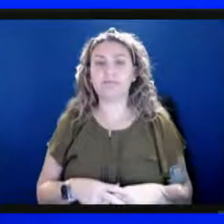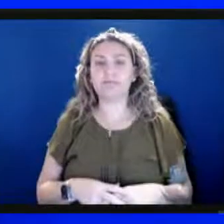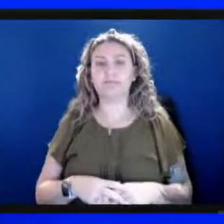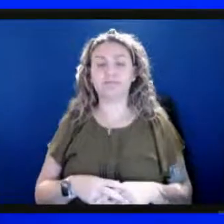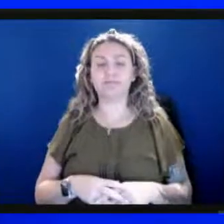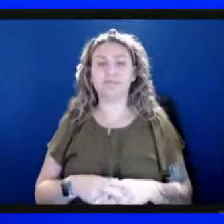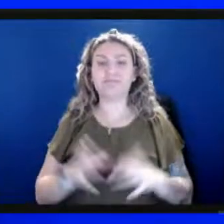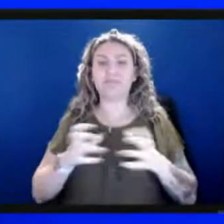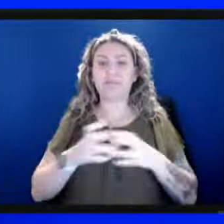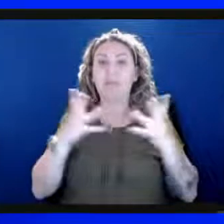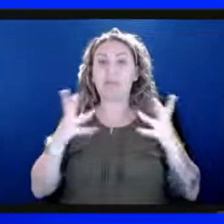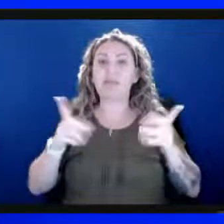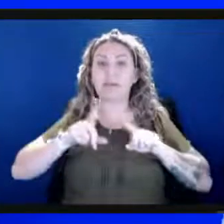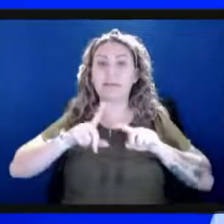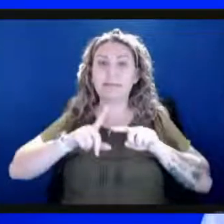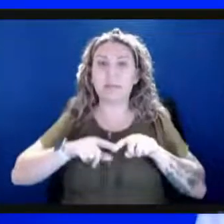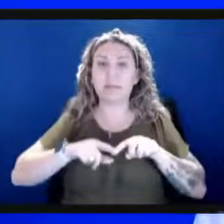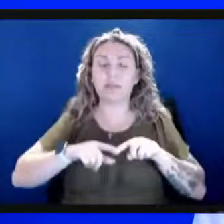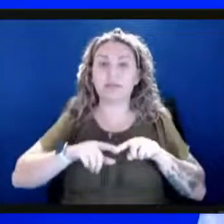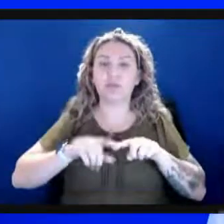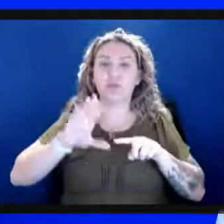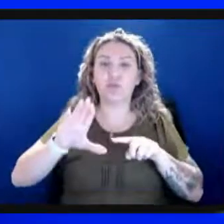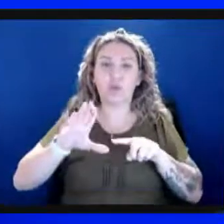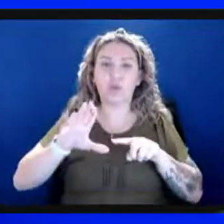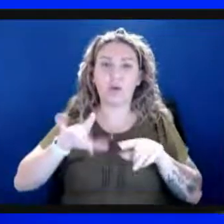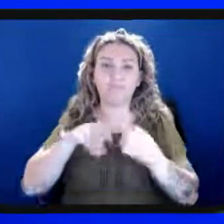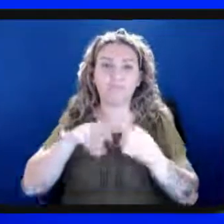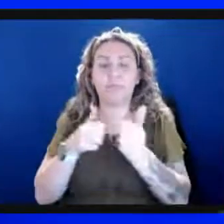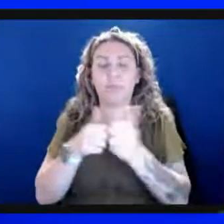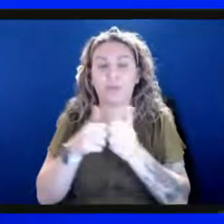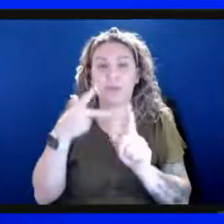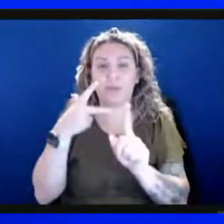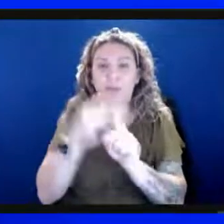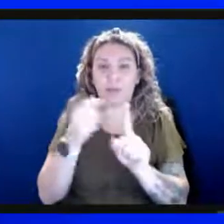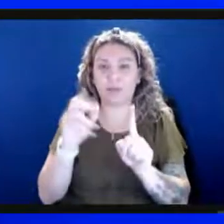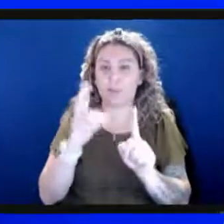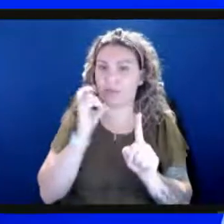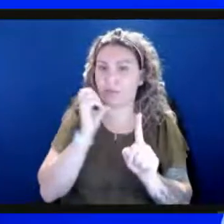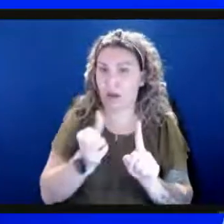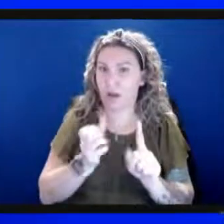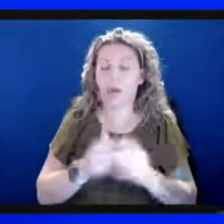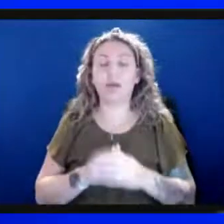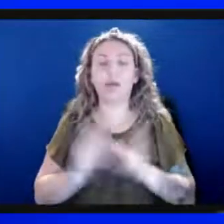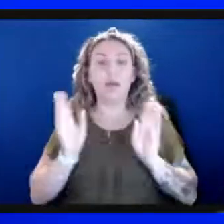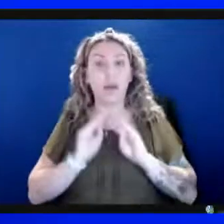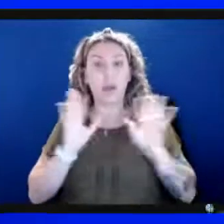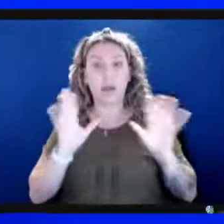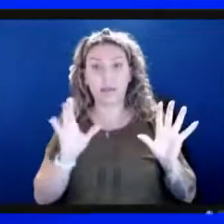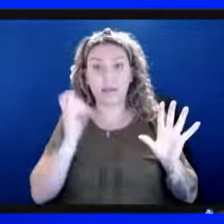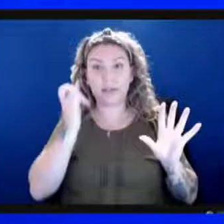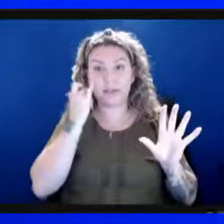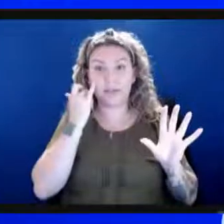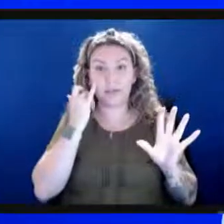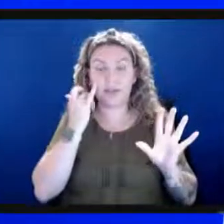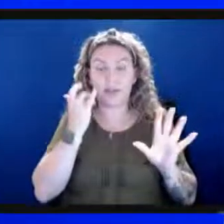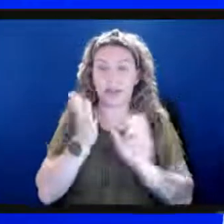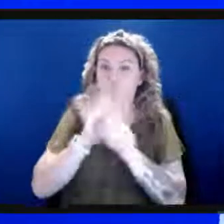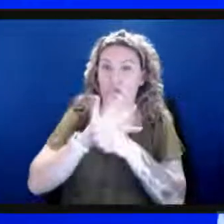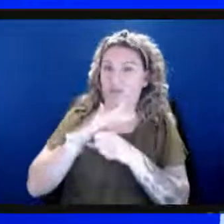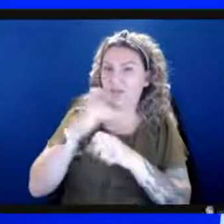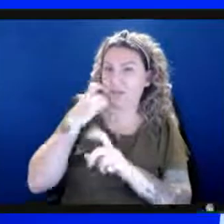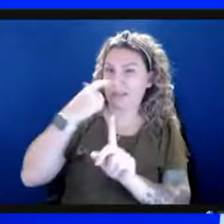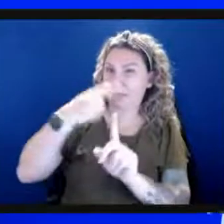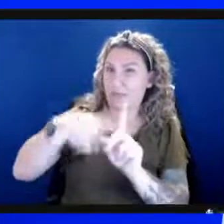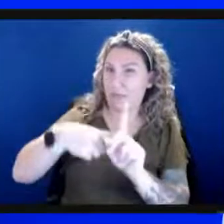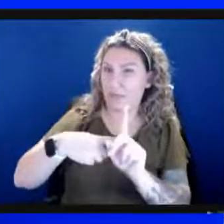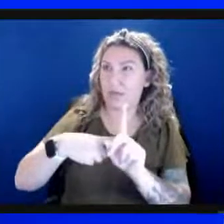depends on your up-to-date with vaccines or not. Obviously, if you've had COVID within the last month, I believe the current